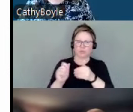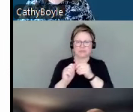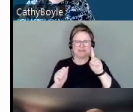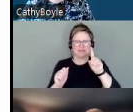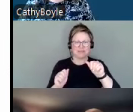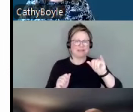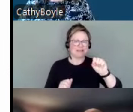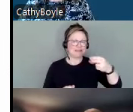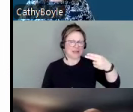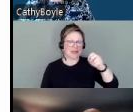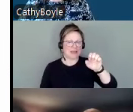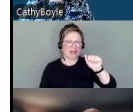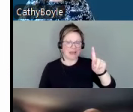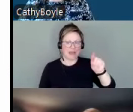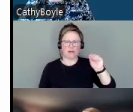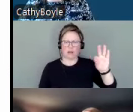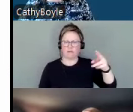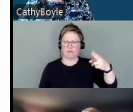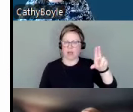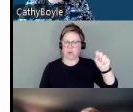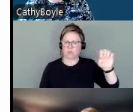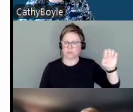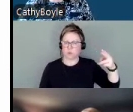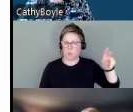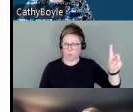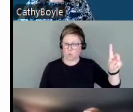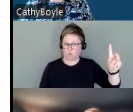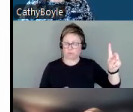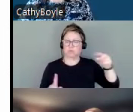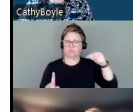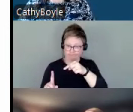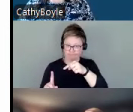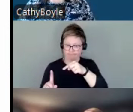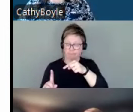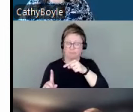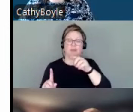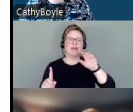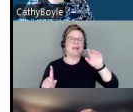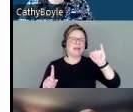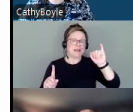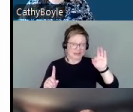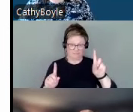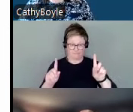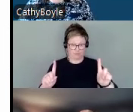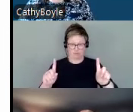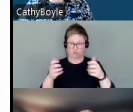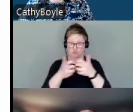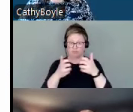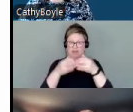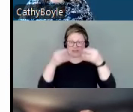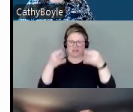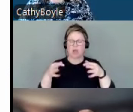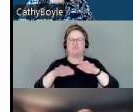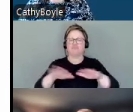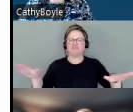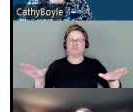for that is if they don't want to live together anymore, only the head of household gets to stay. Although even